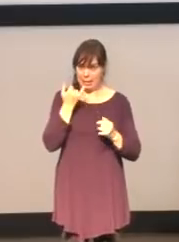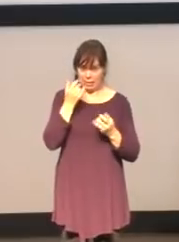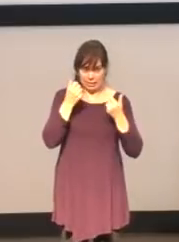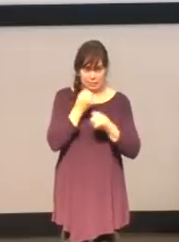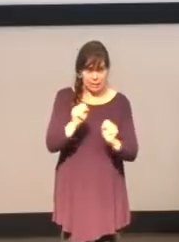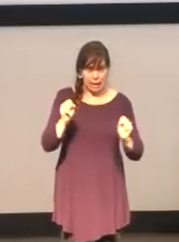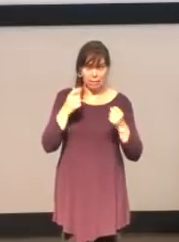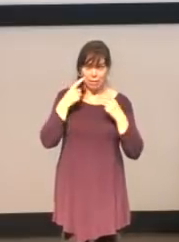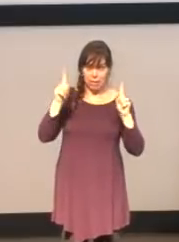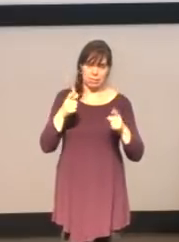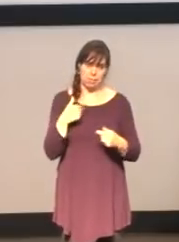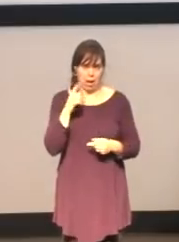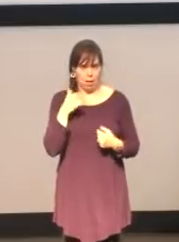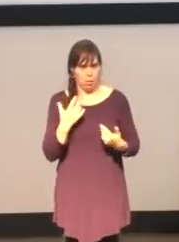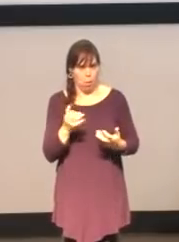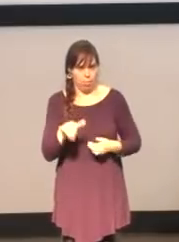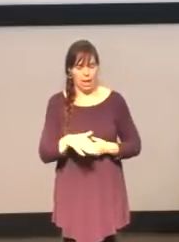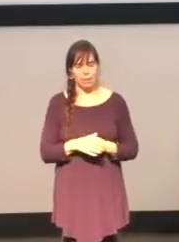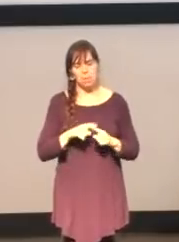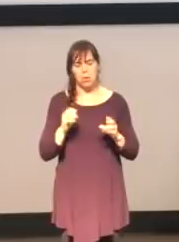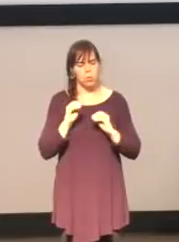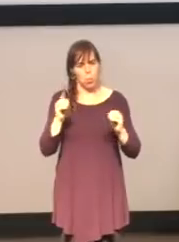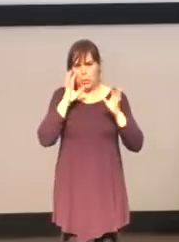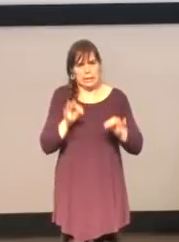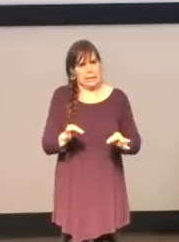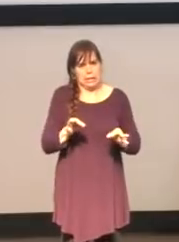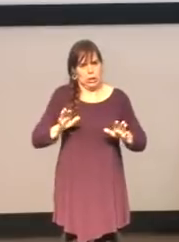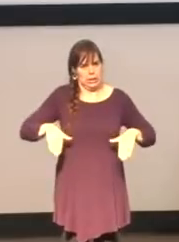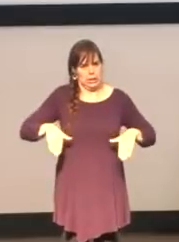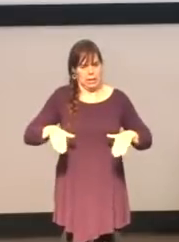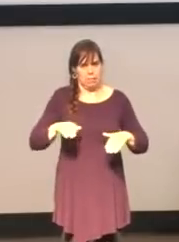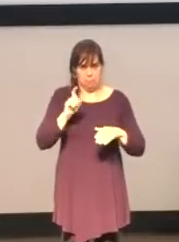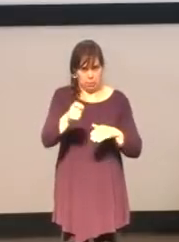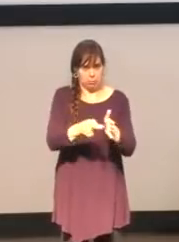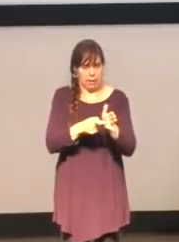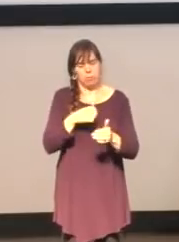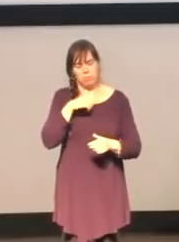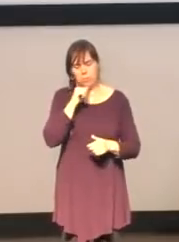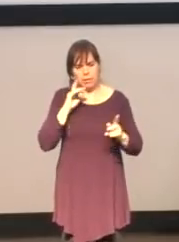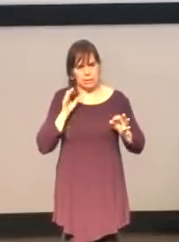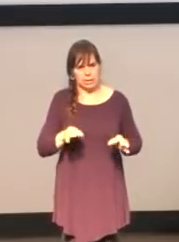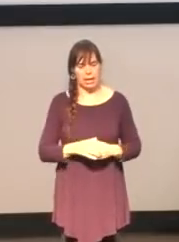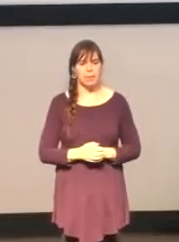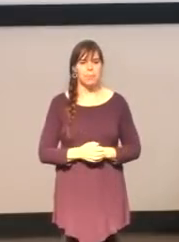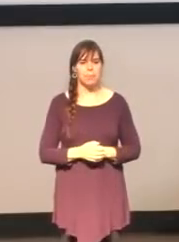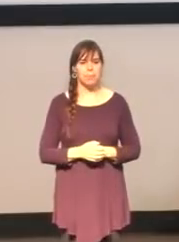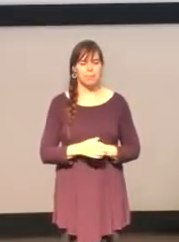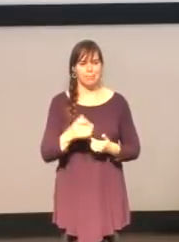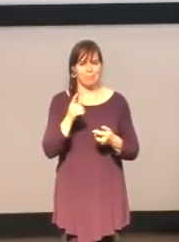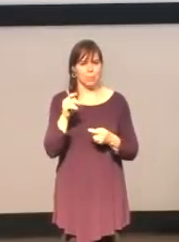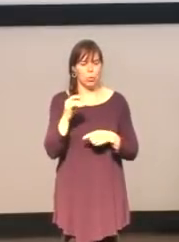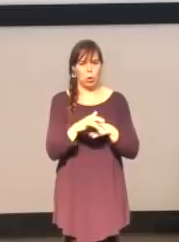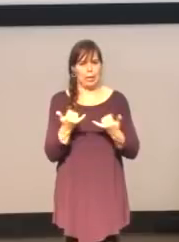effective, I think I would want to take it. But we haven't made any decision about mandatory. I think it's a little